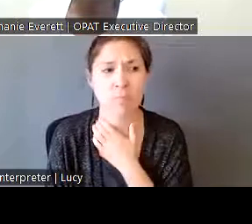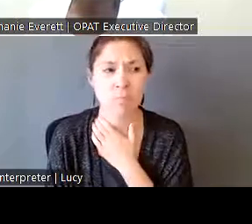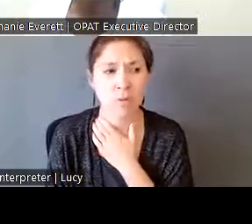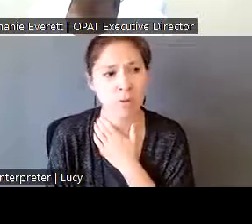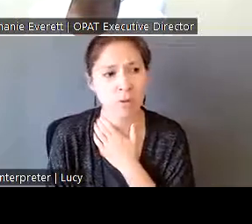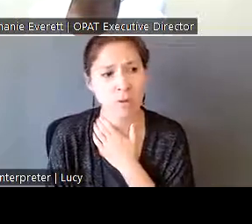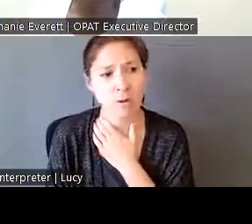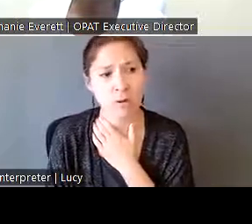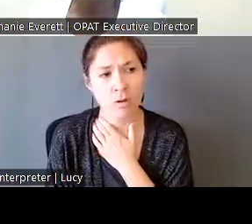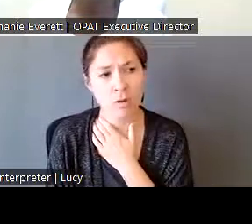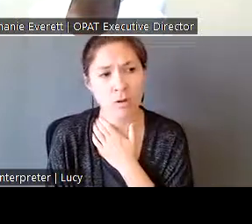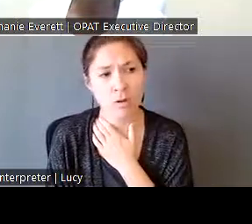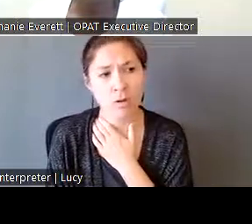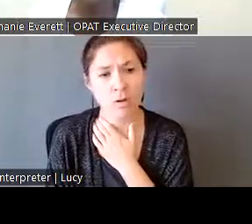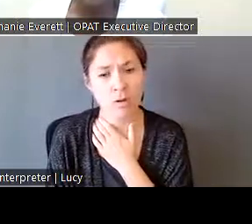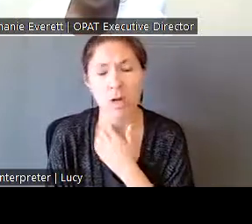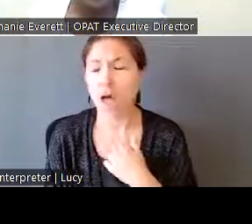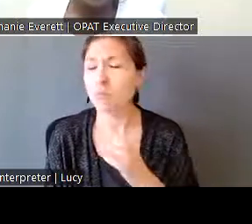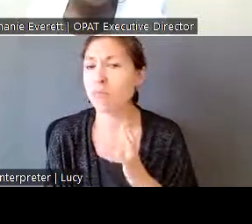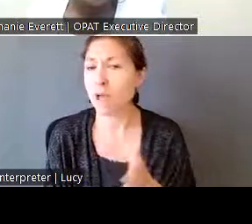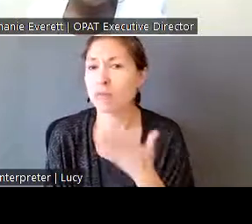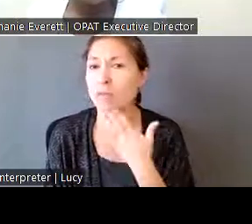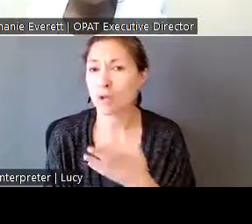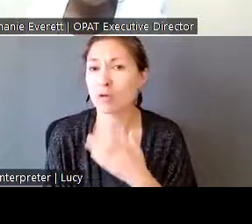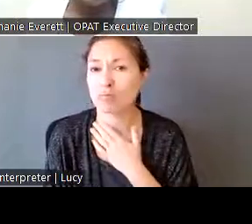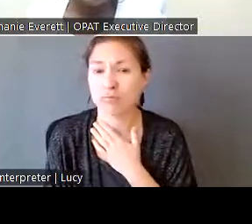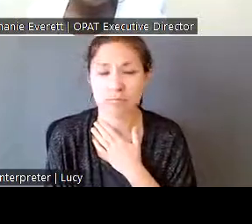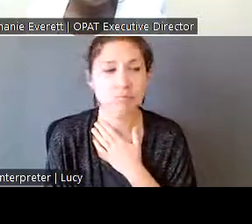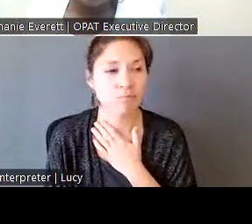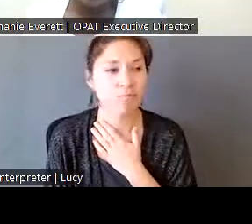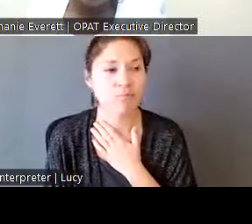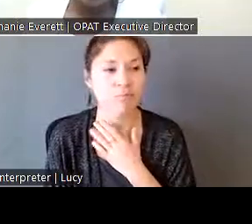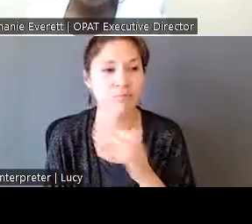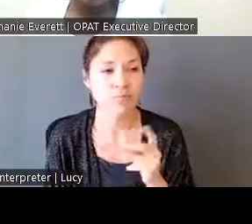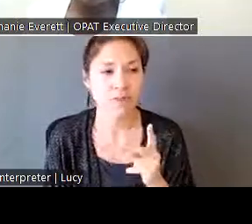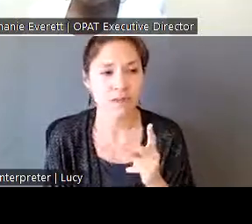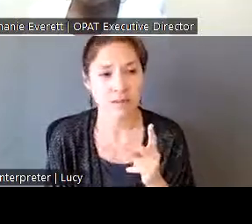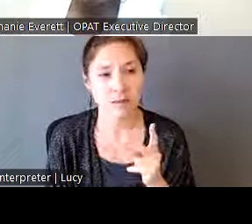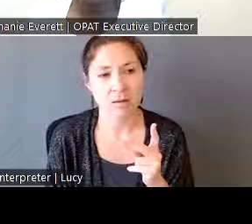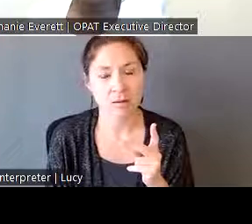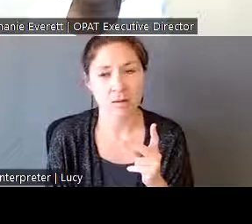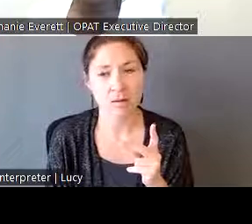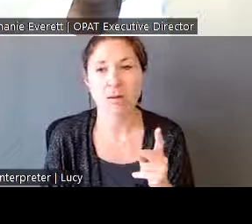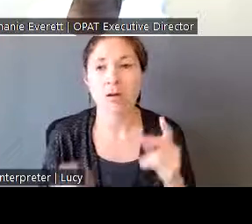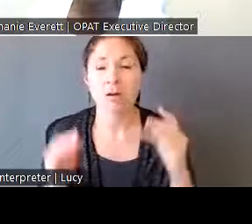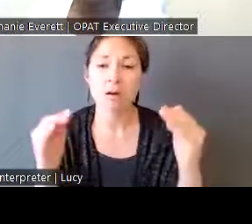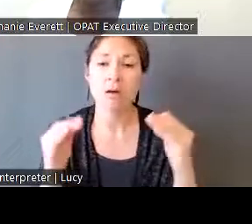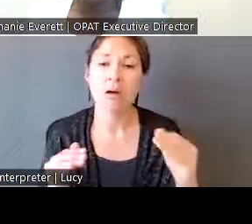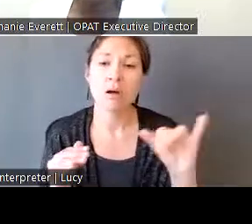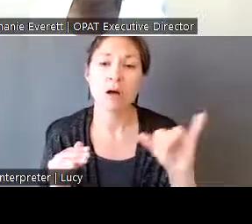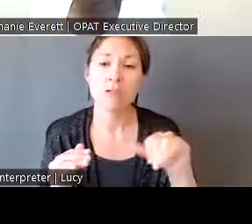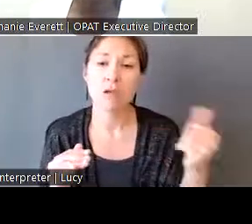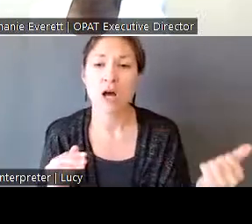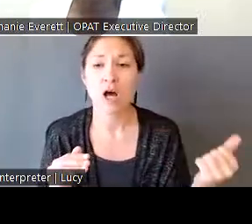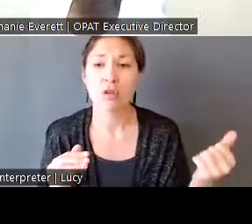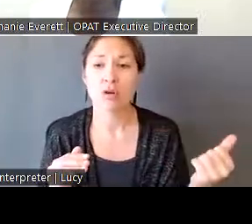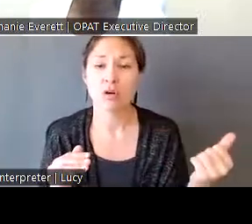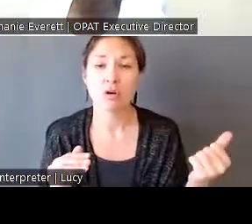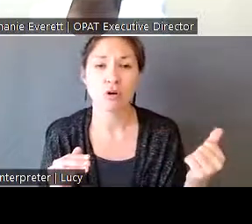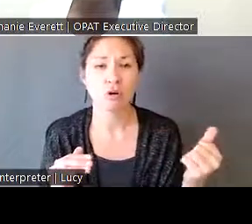I'm fine. Thank you. So the other thing the Post Commission is in the process of doing right now